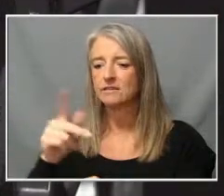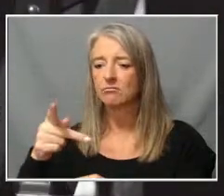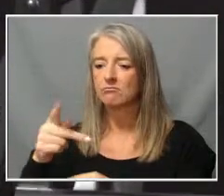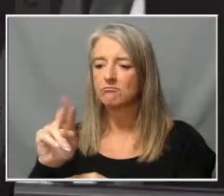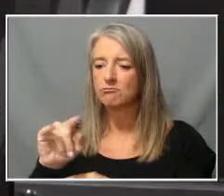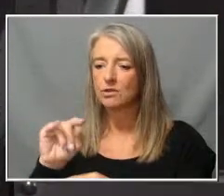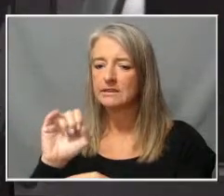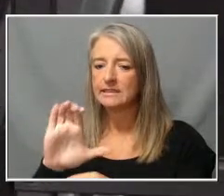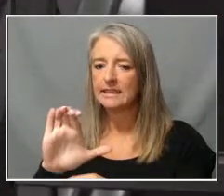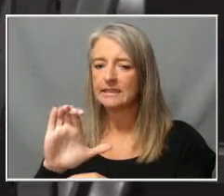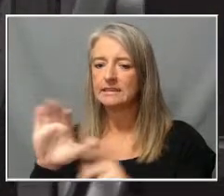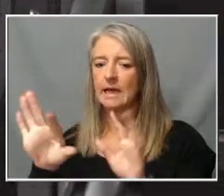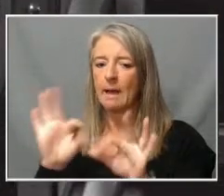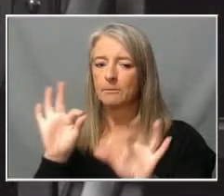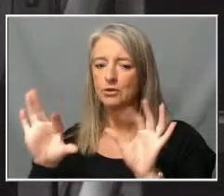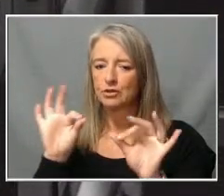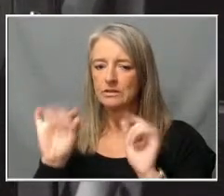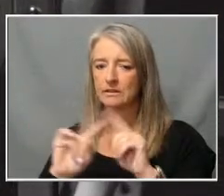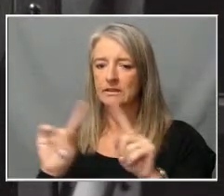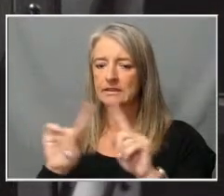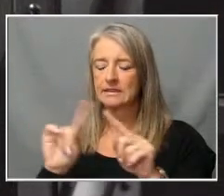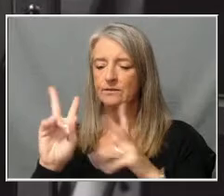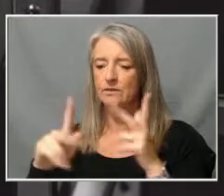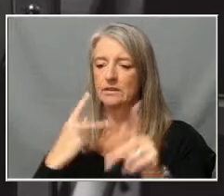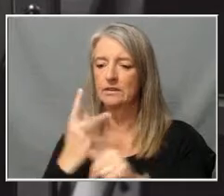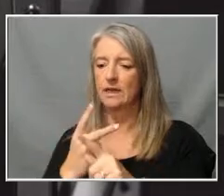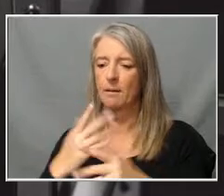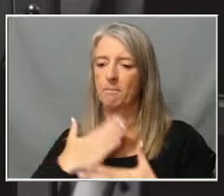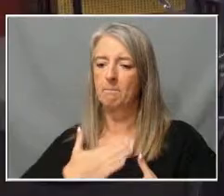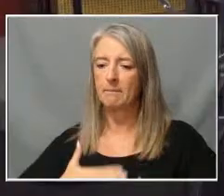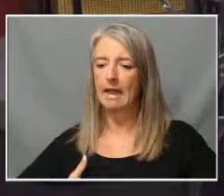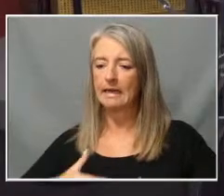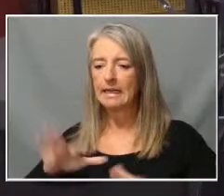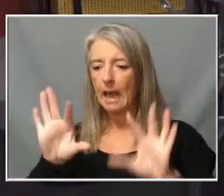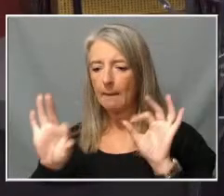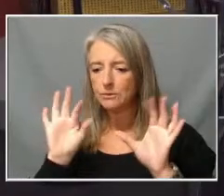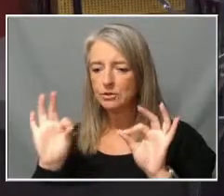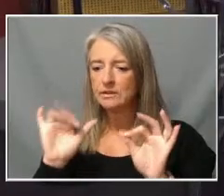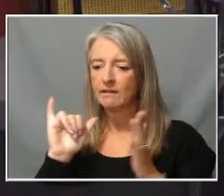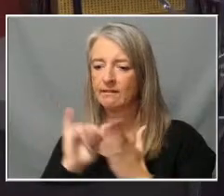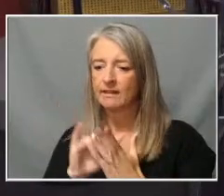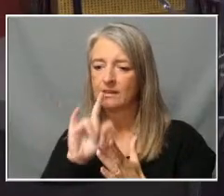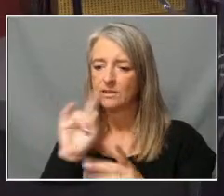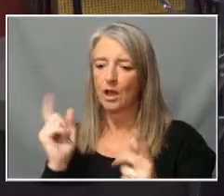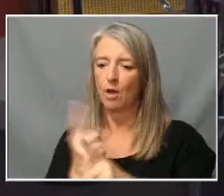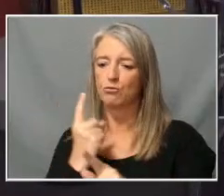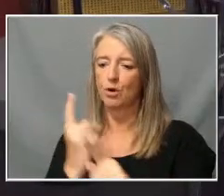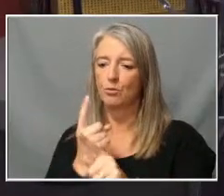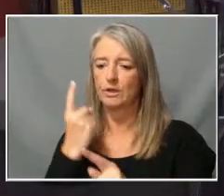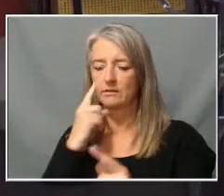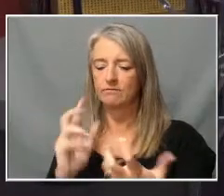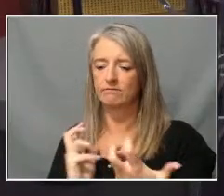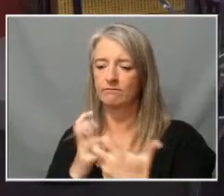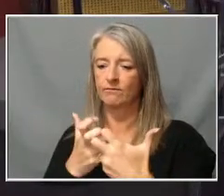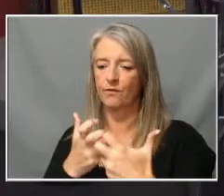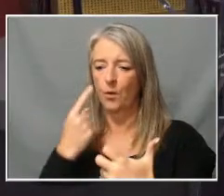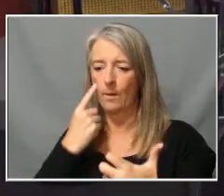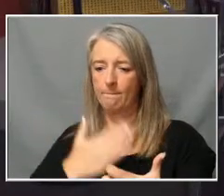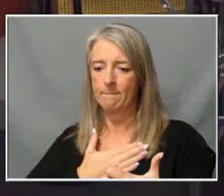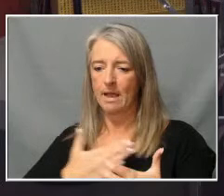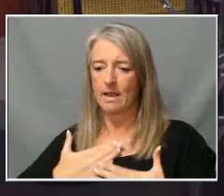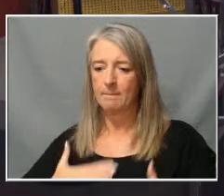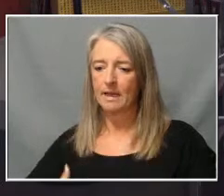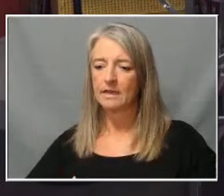limb options because there's a lot of different body options. Mm-hmm. And this is the thing that is appropriate for my body. It allows me